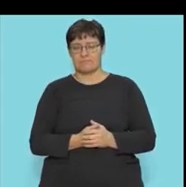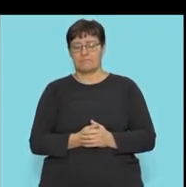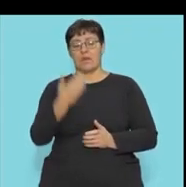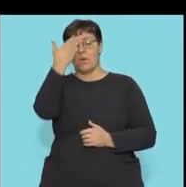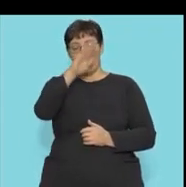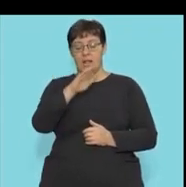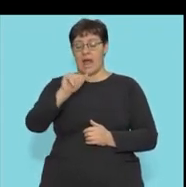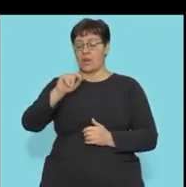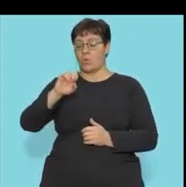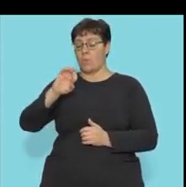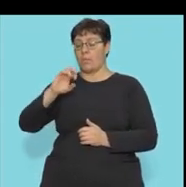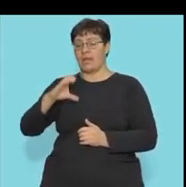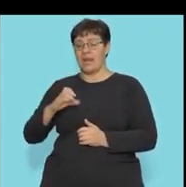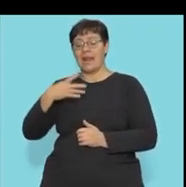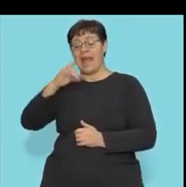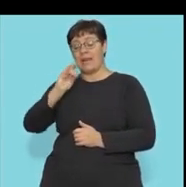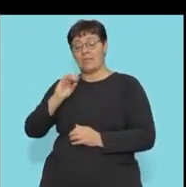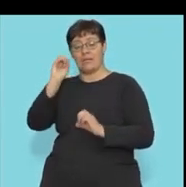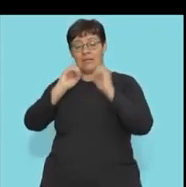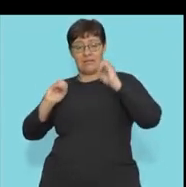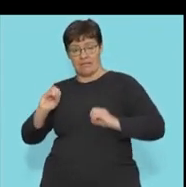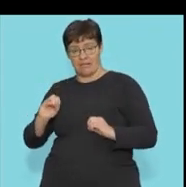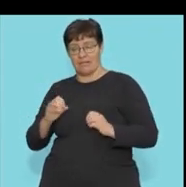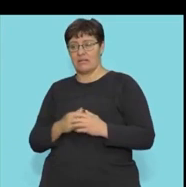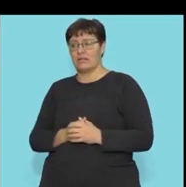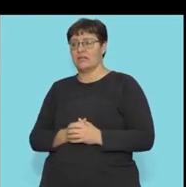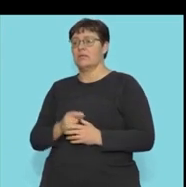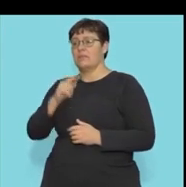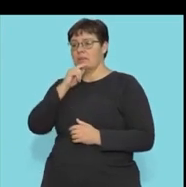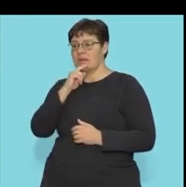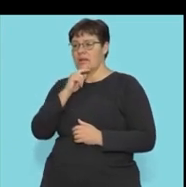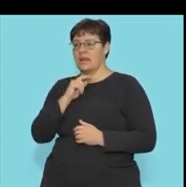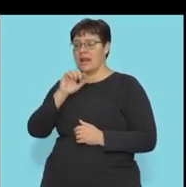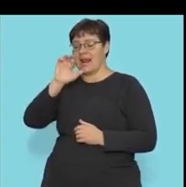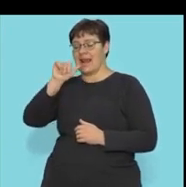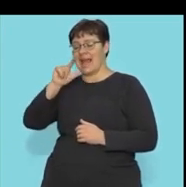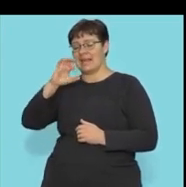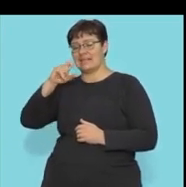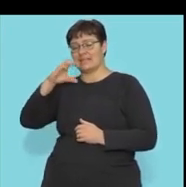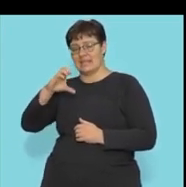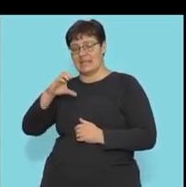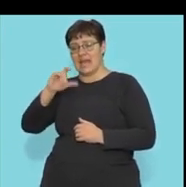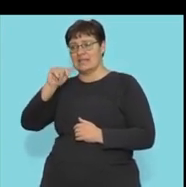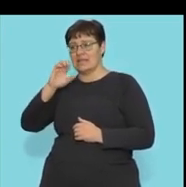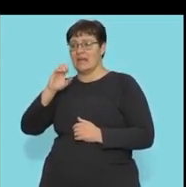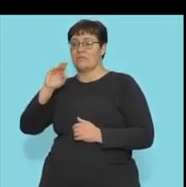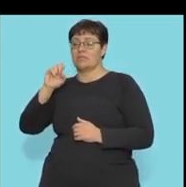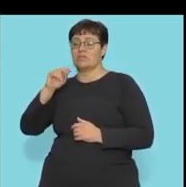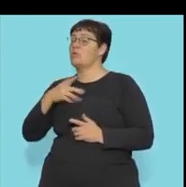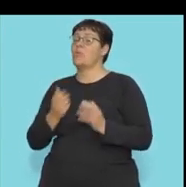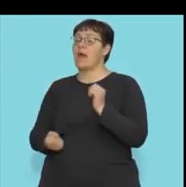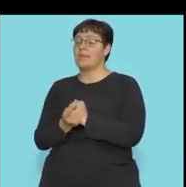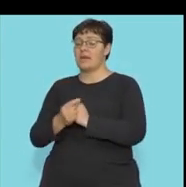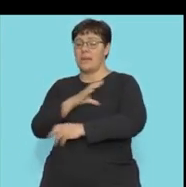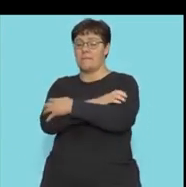We also know that anaerobic respiration in animal cells, as I mentioned, called lactic acid fermentation, occurs